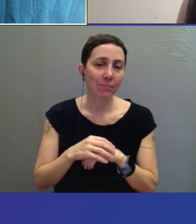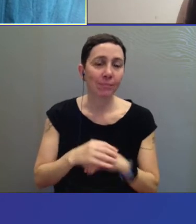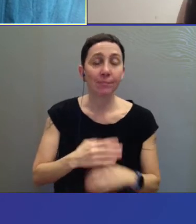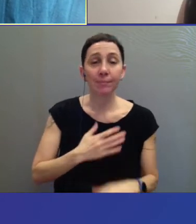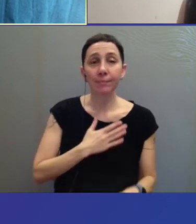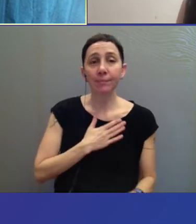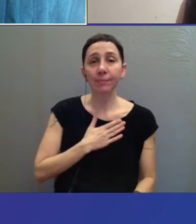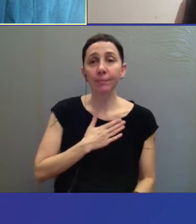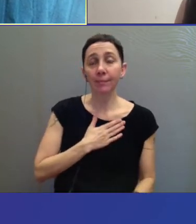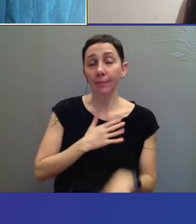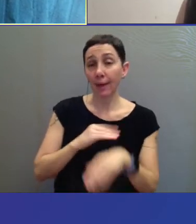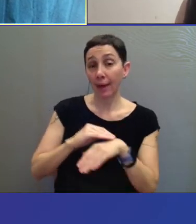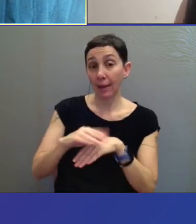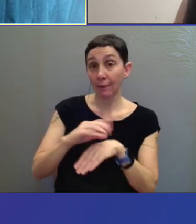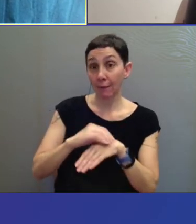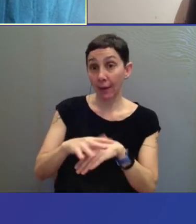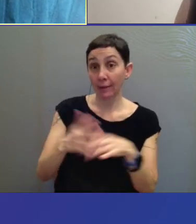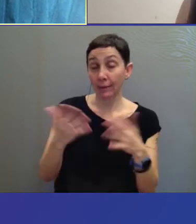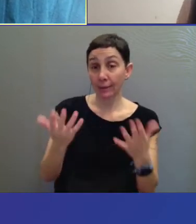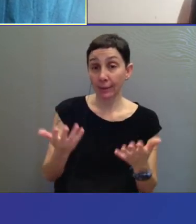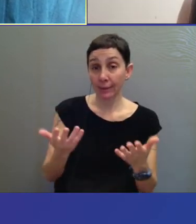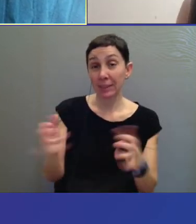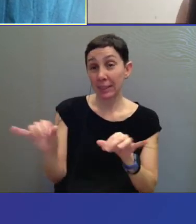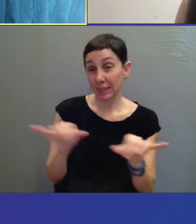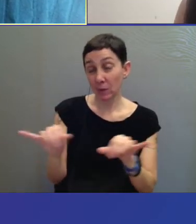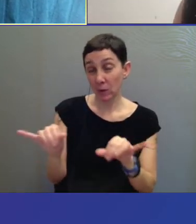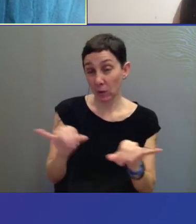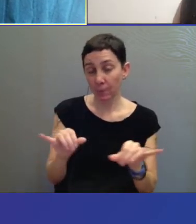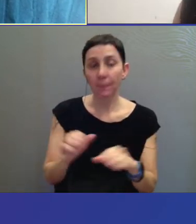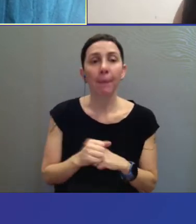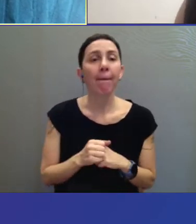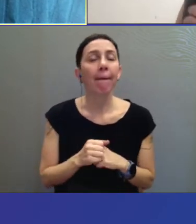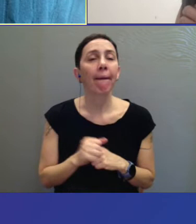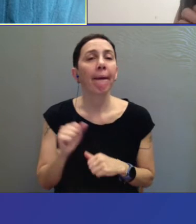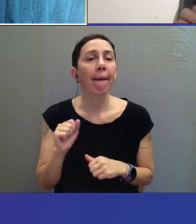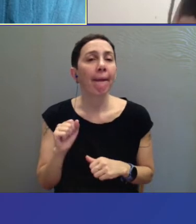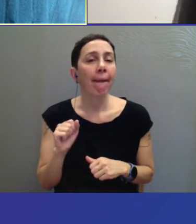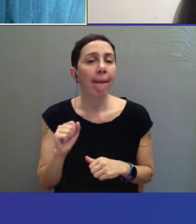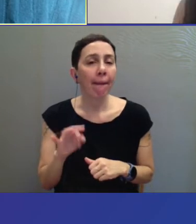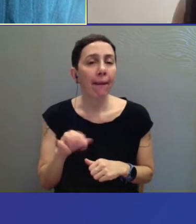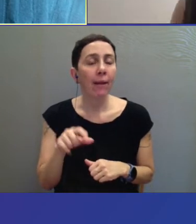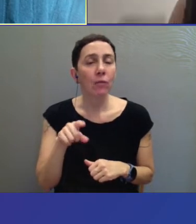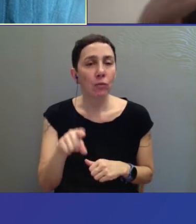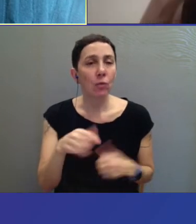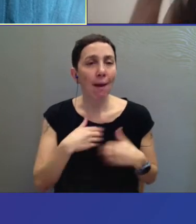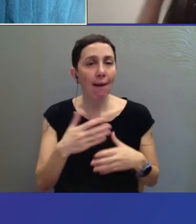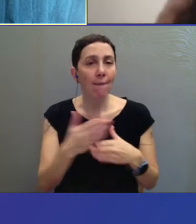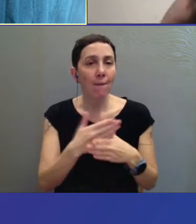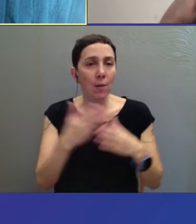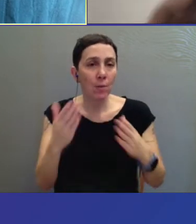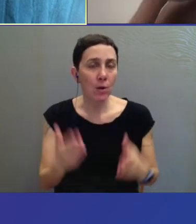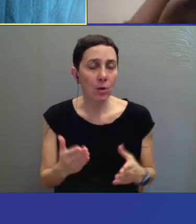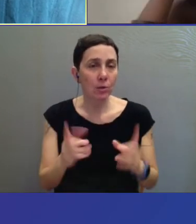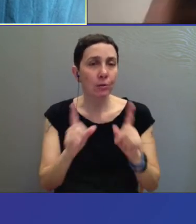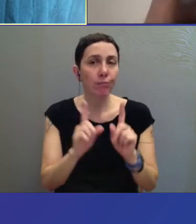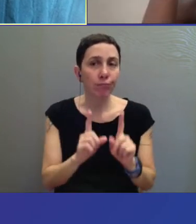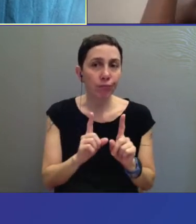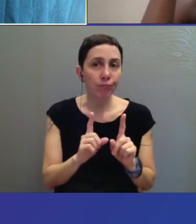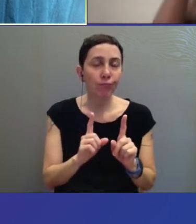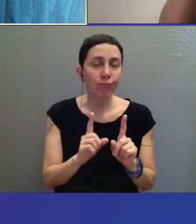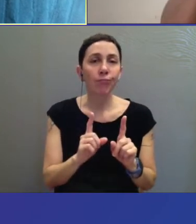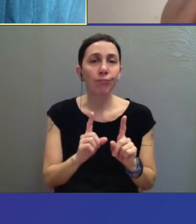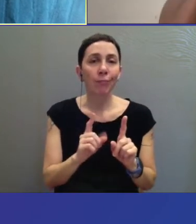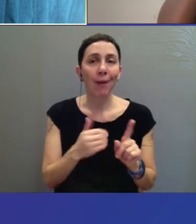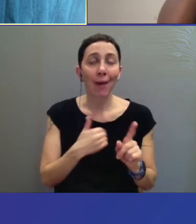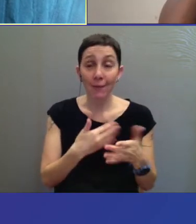My piece of advice would be similar in that if you are in a partnership, I think there's a lot